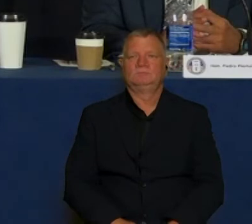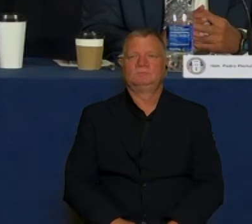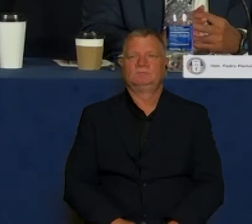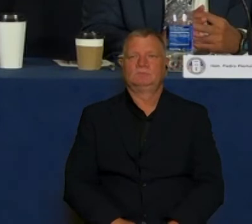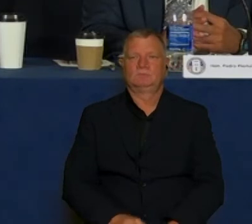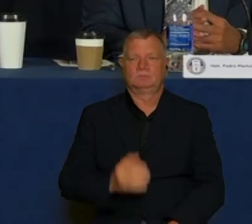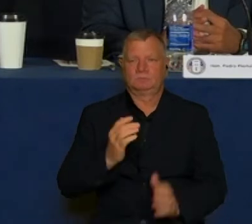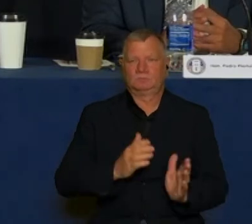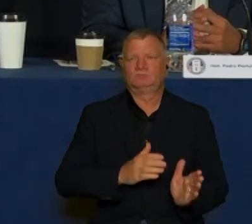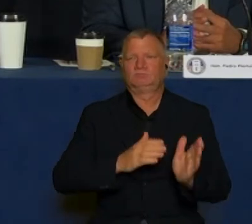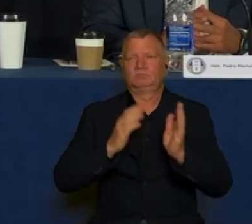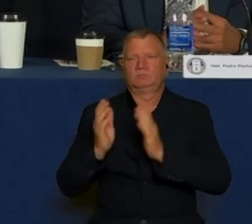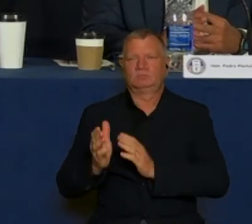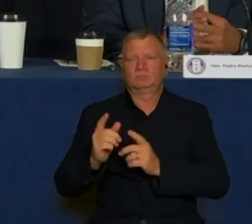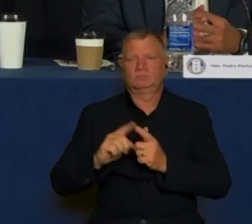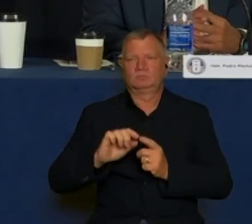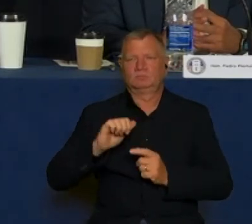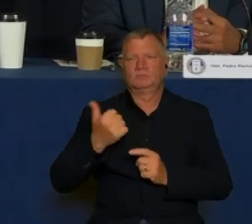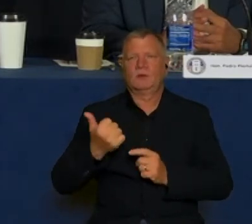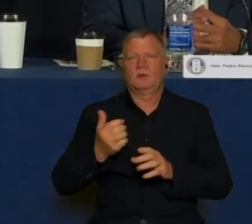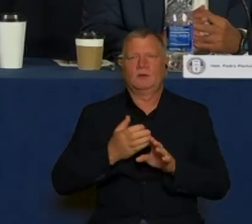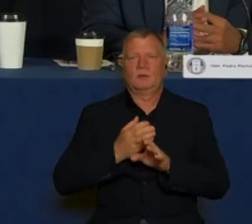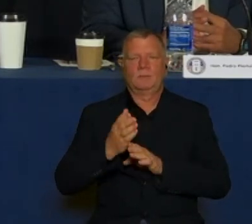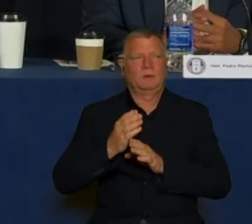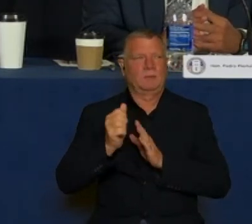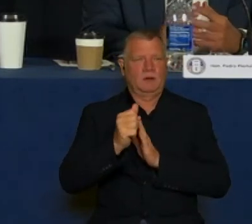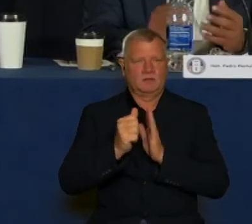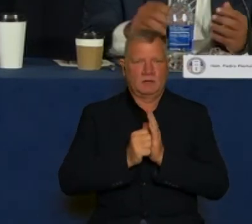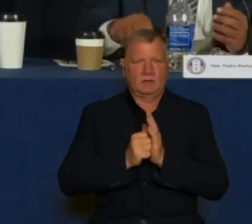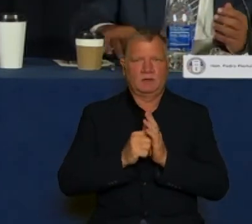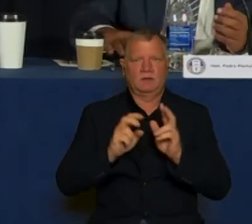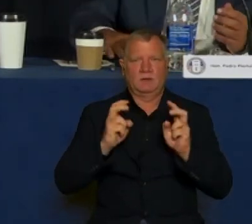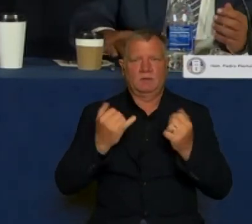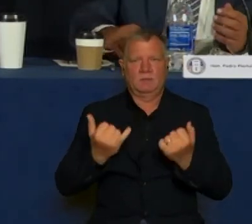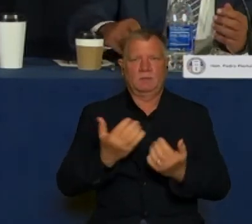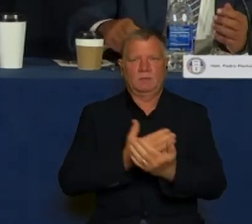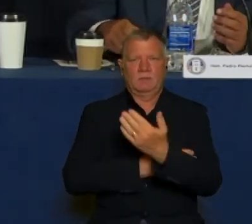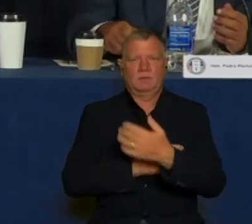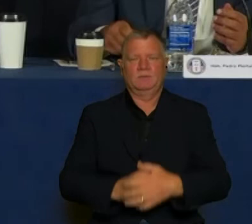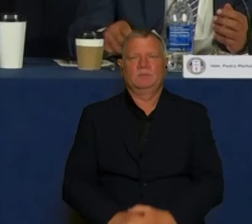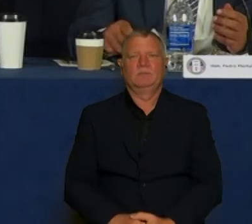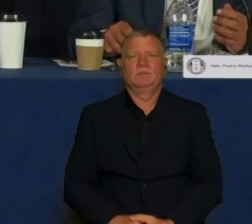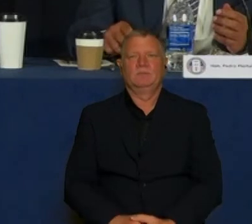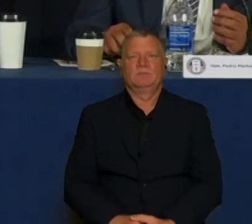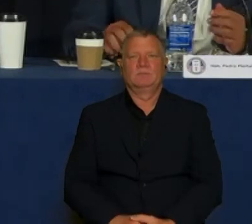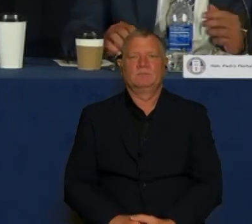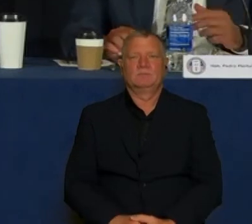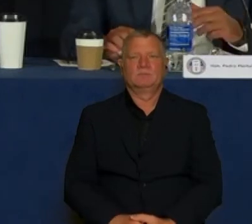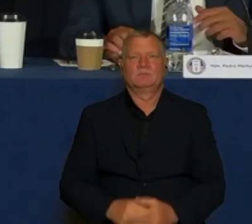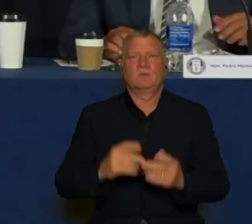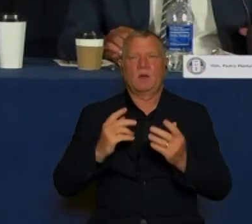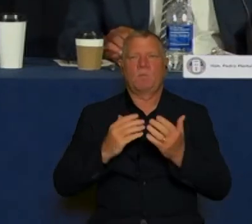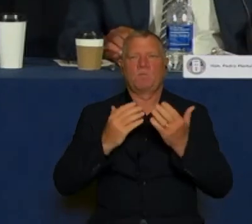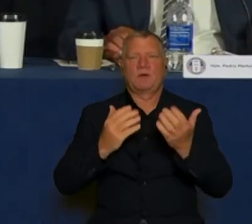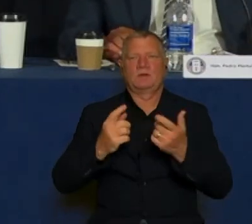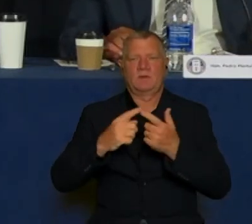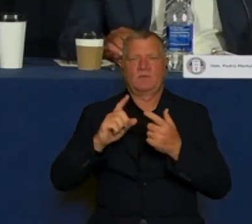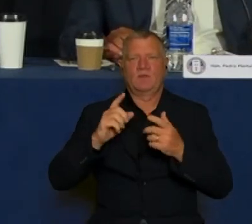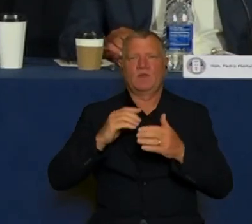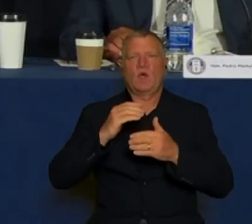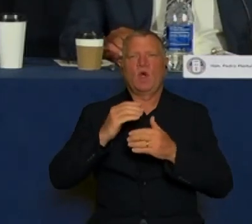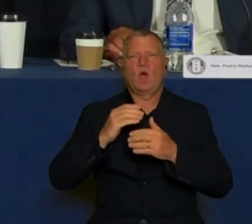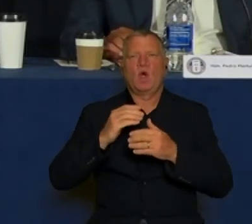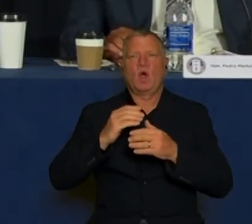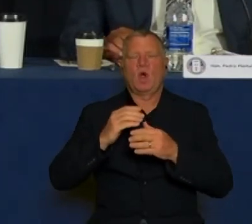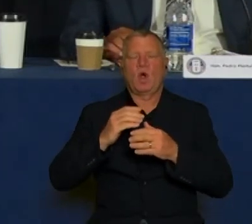We move now to the other major agenda item we have this morning, which is a presentation on the